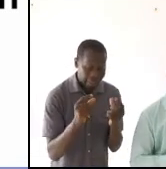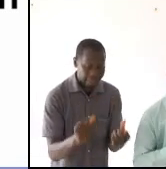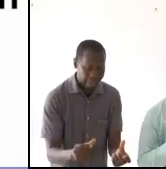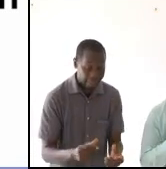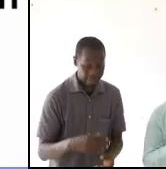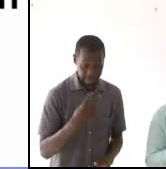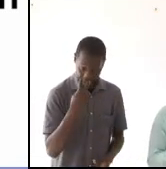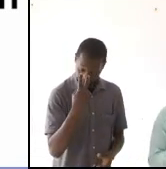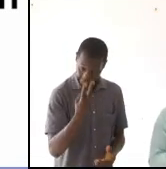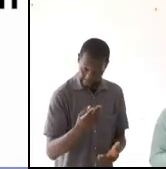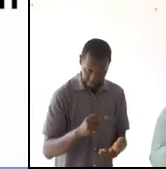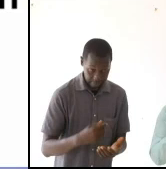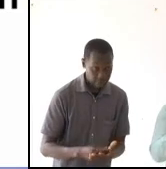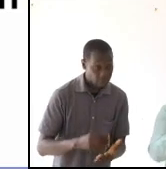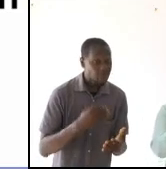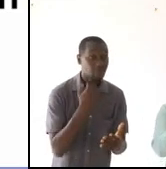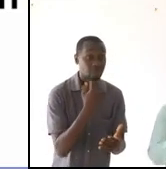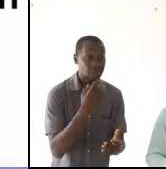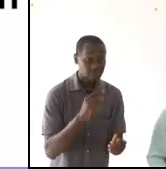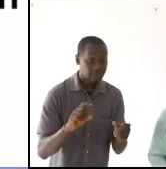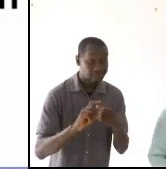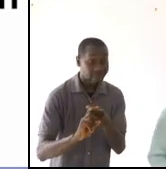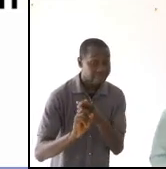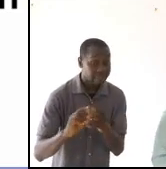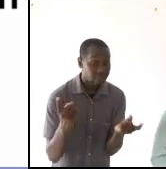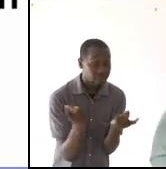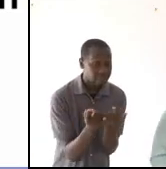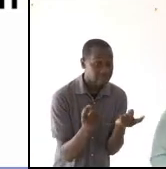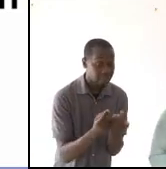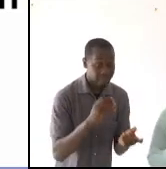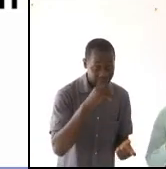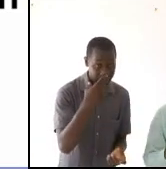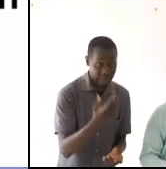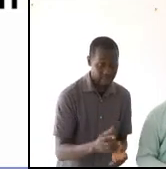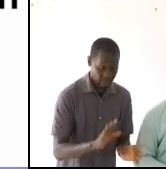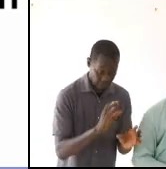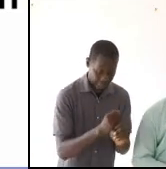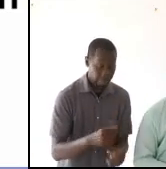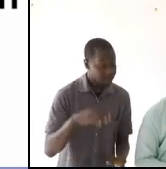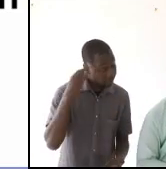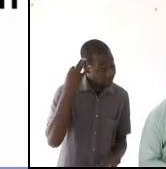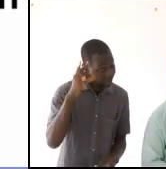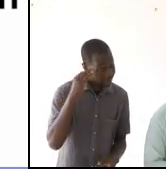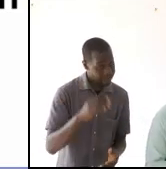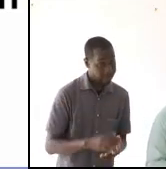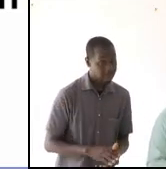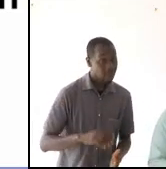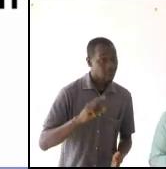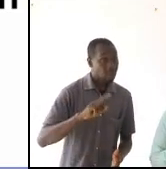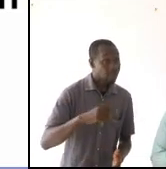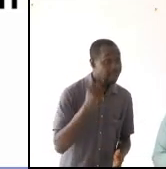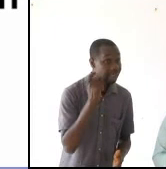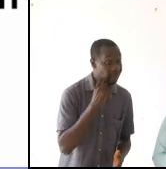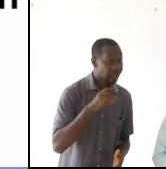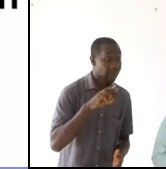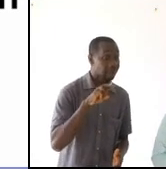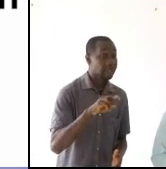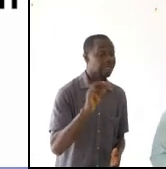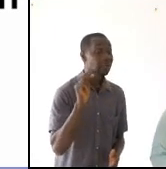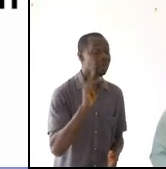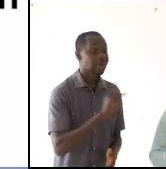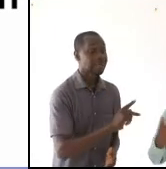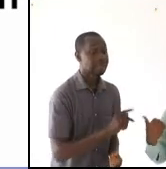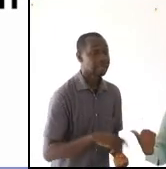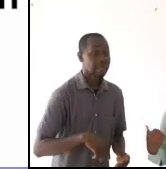and you can see questions relating to some of these things we've said, and that will help you to learn. So once again, my name is Mr.